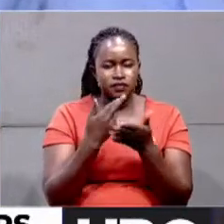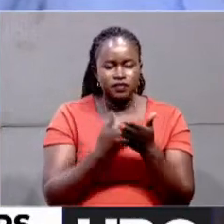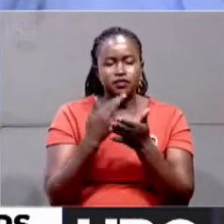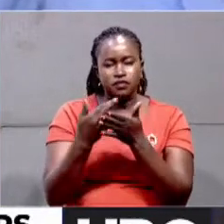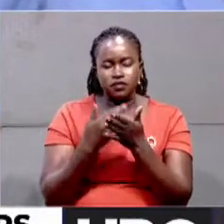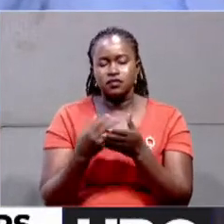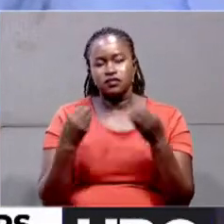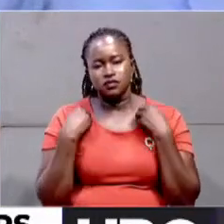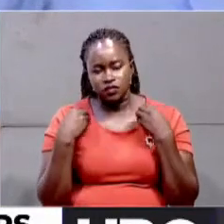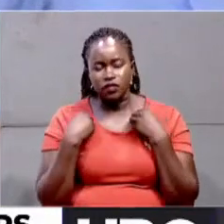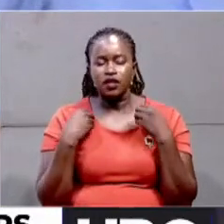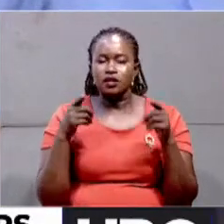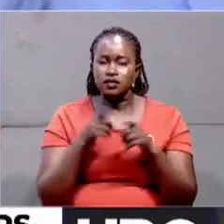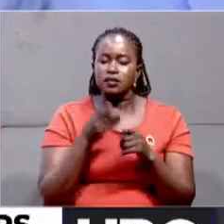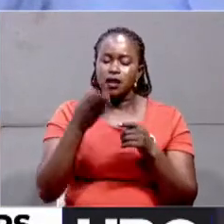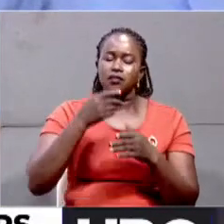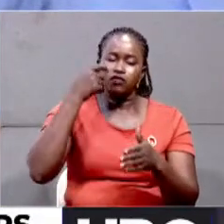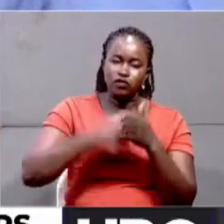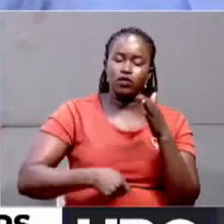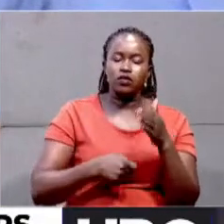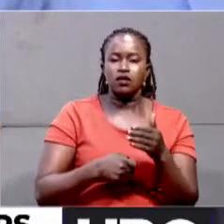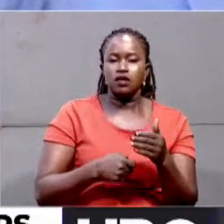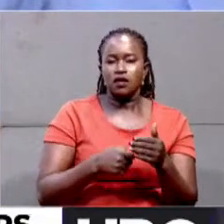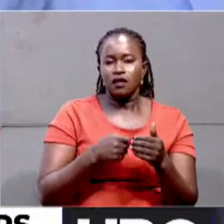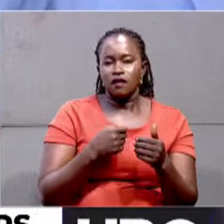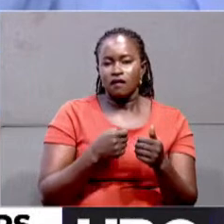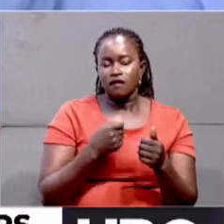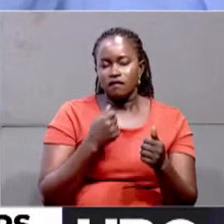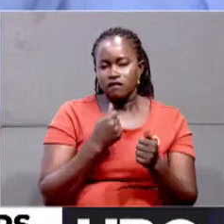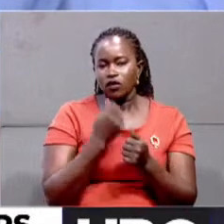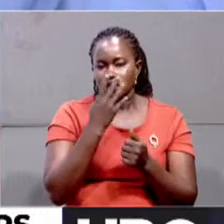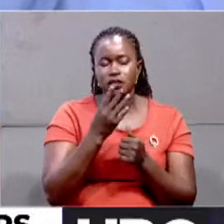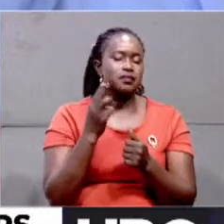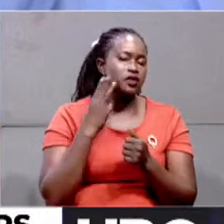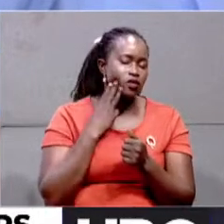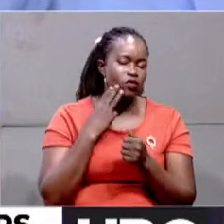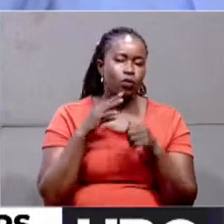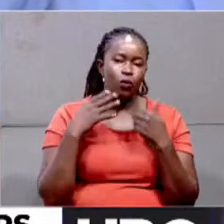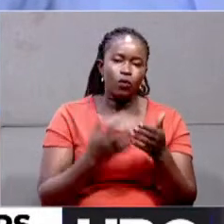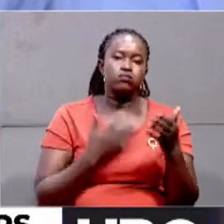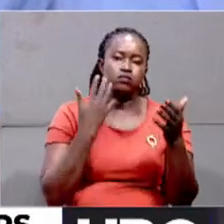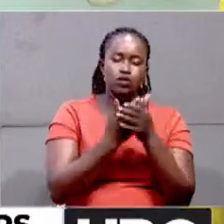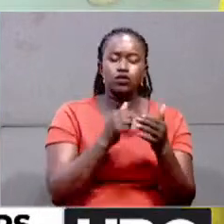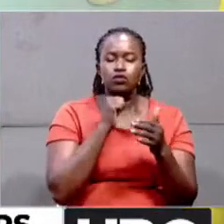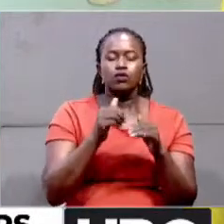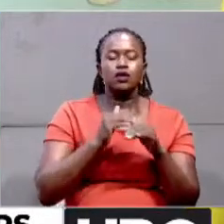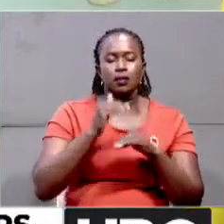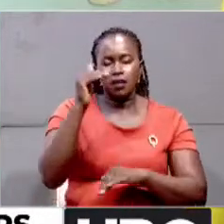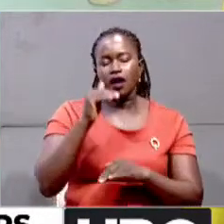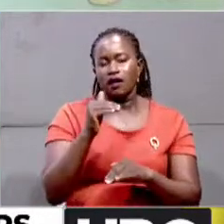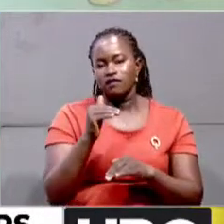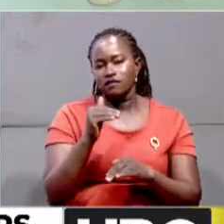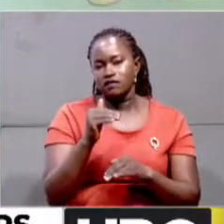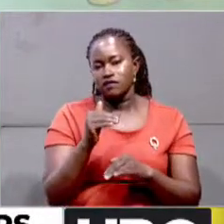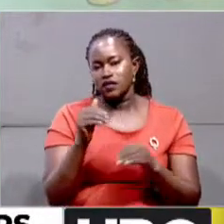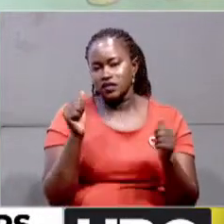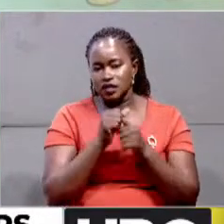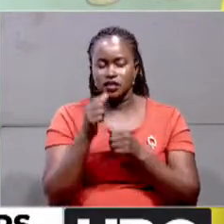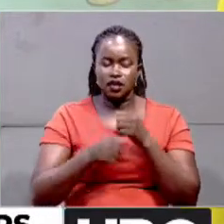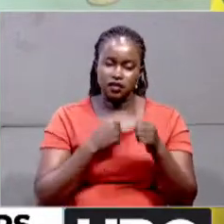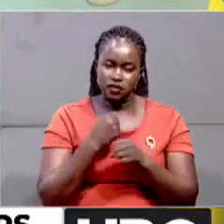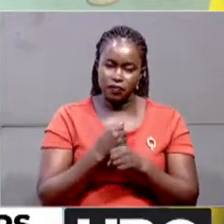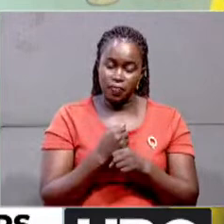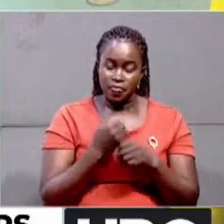deliberately attracts a fine of 40 million shillings or imprisonment not exceeding 10 years.